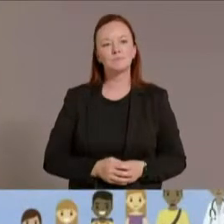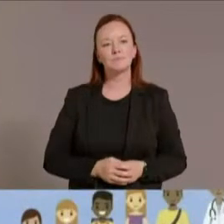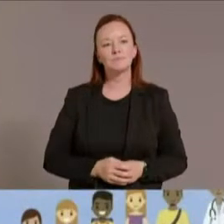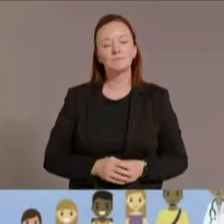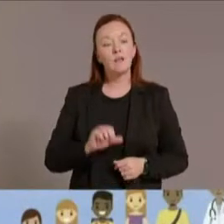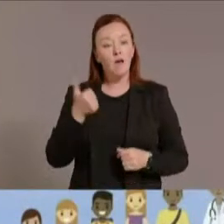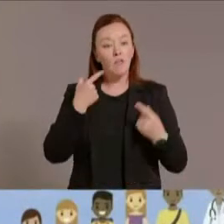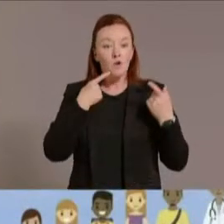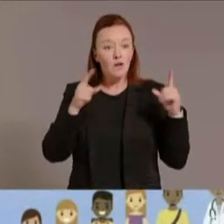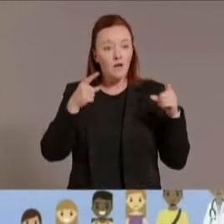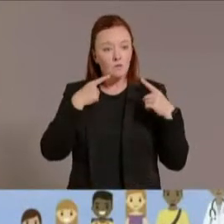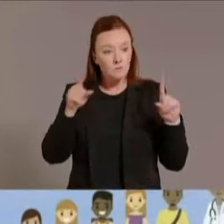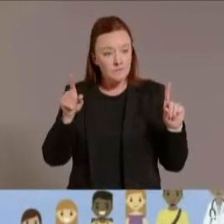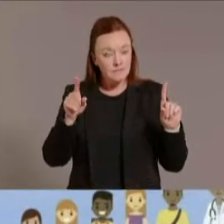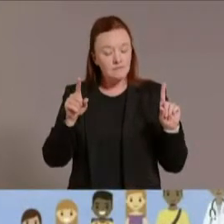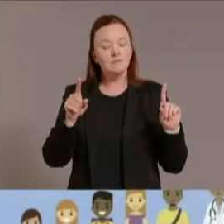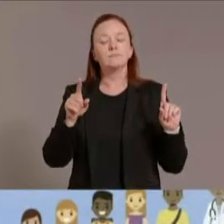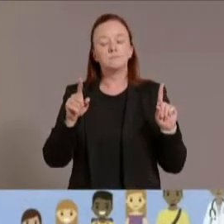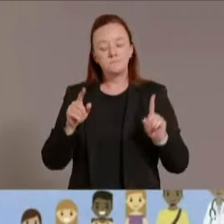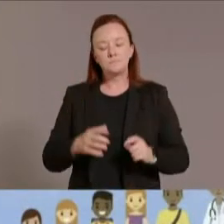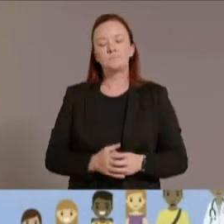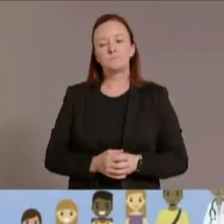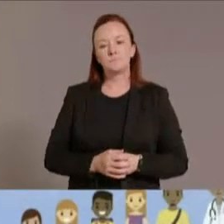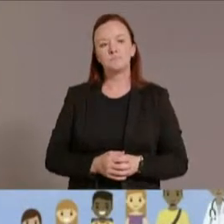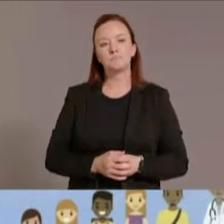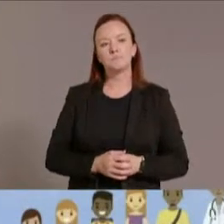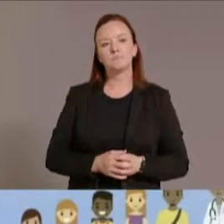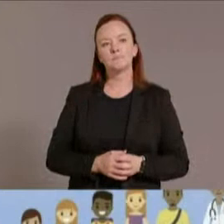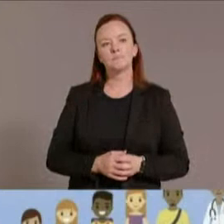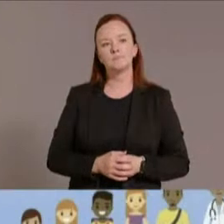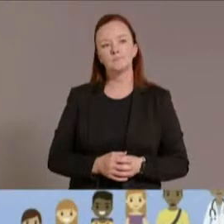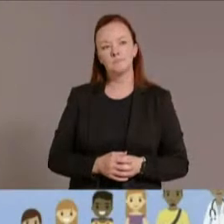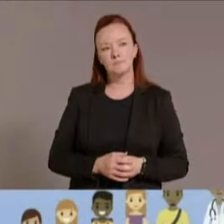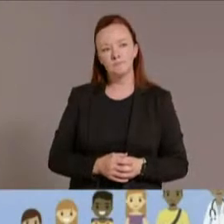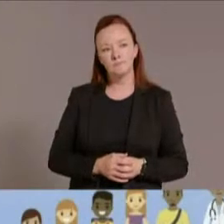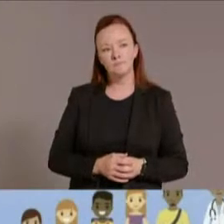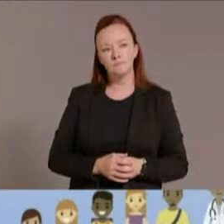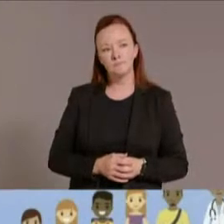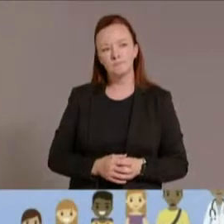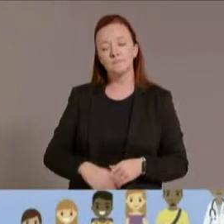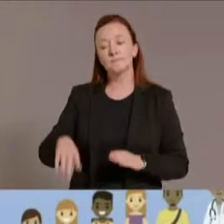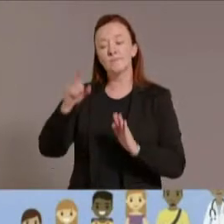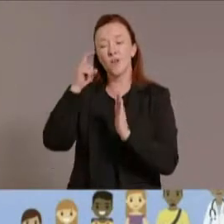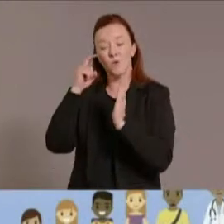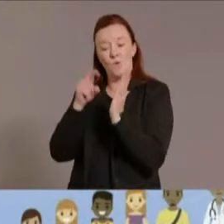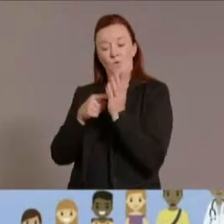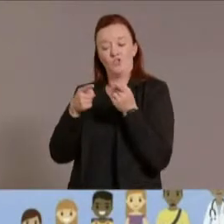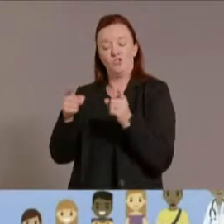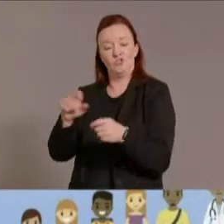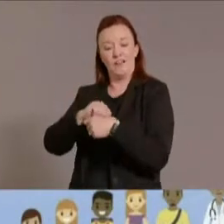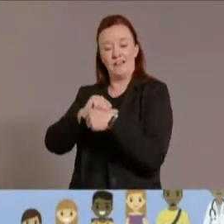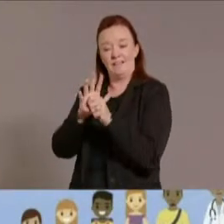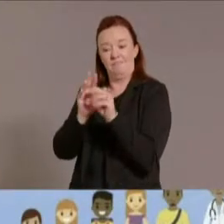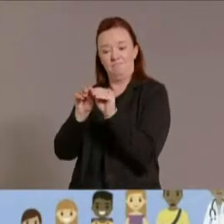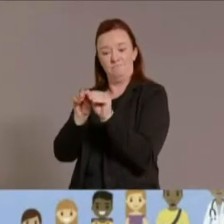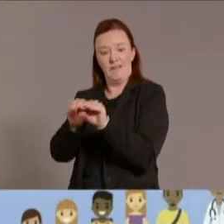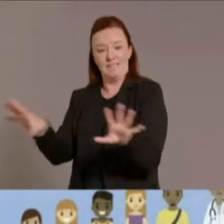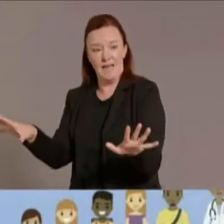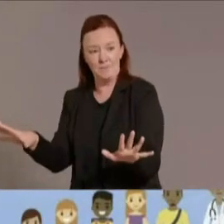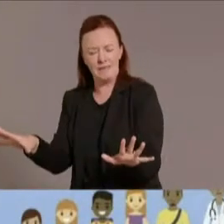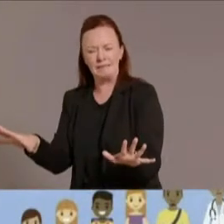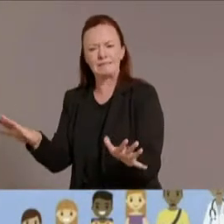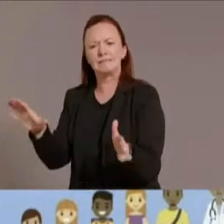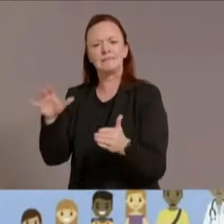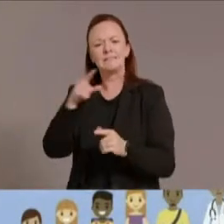What we have been identifying is that fewer routine childhood immunizations have been given during the pandemic, and vaccines are a very,